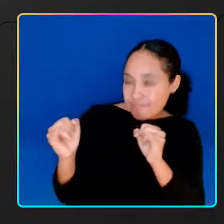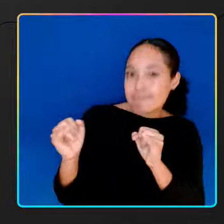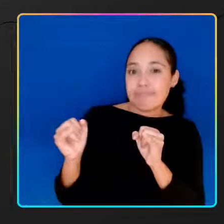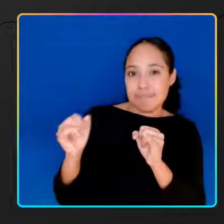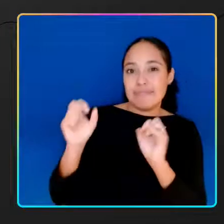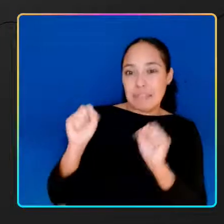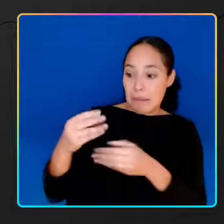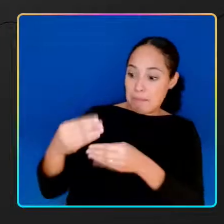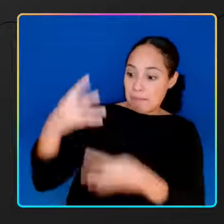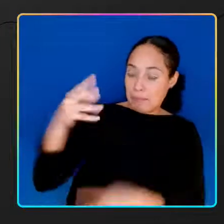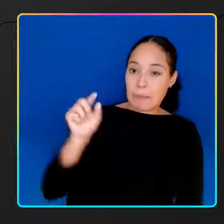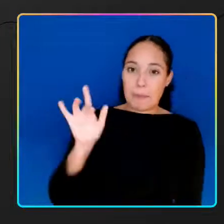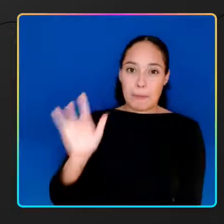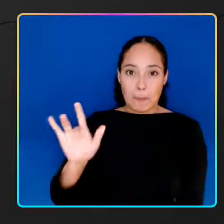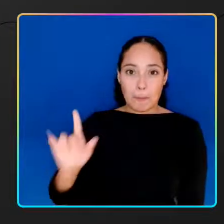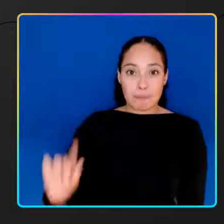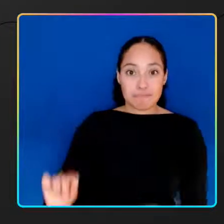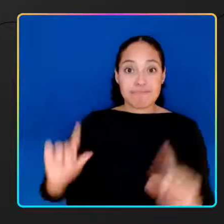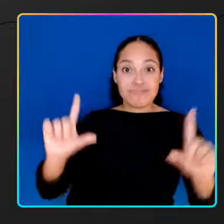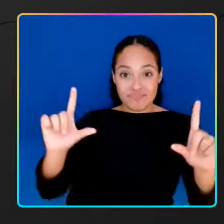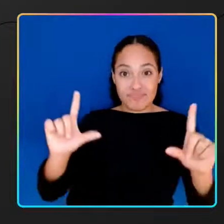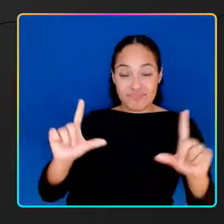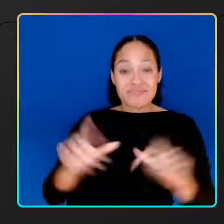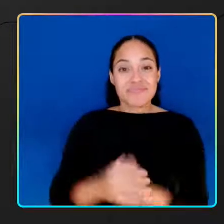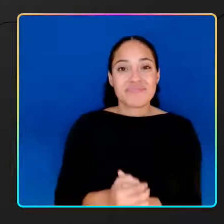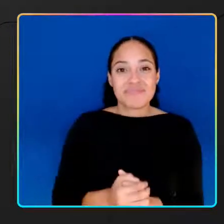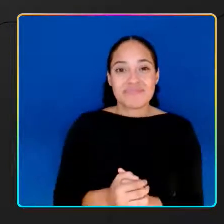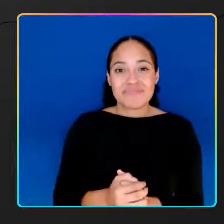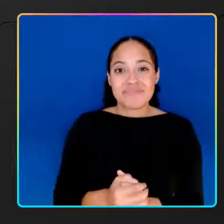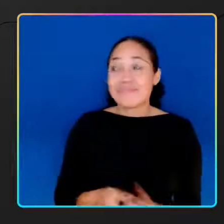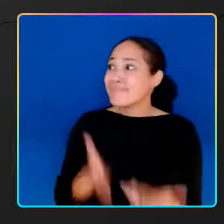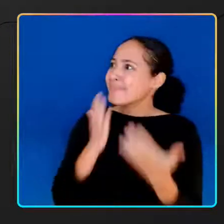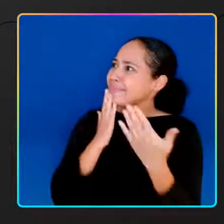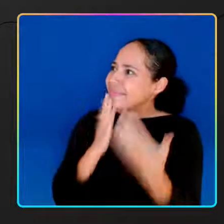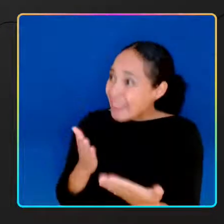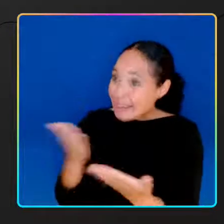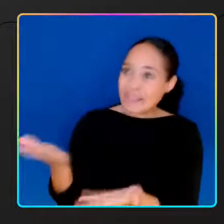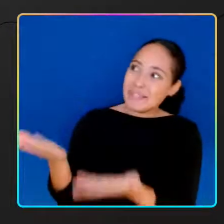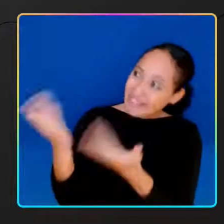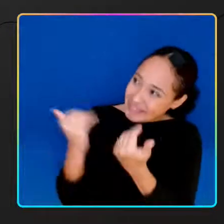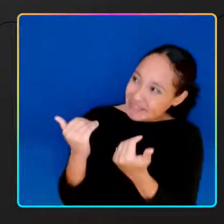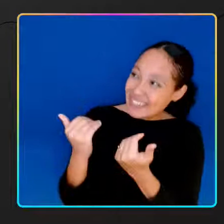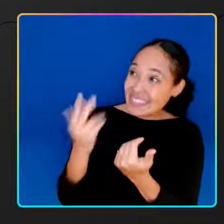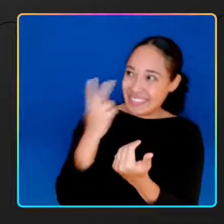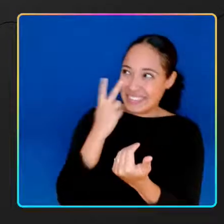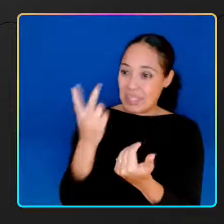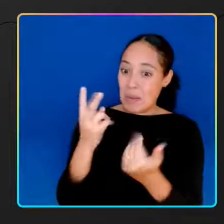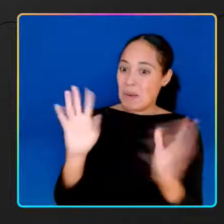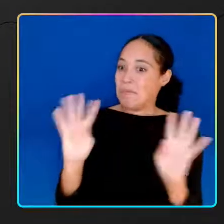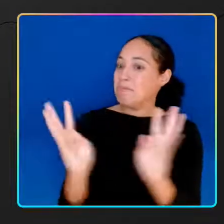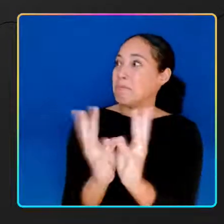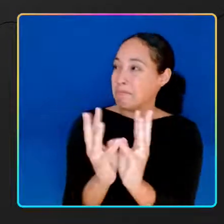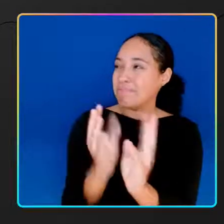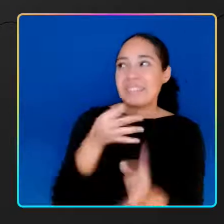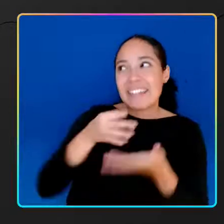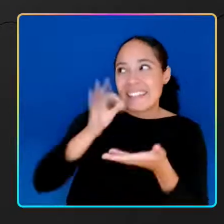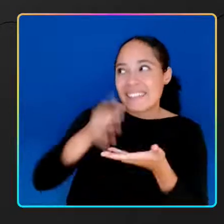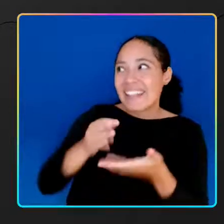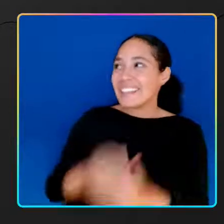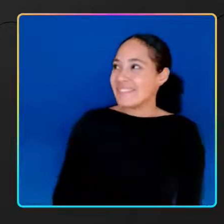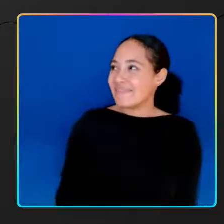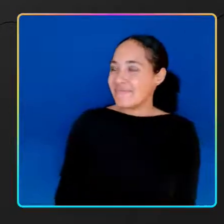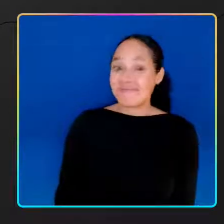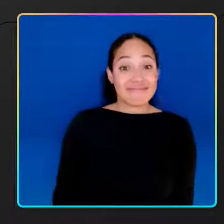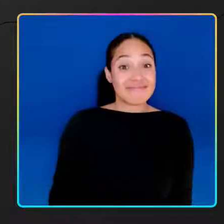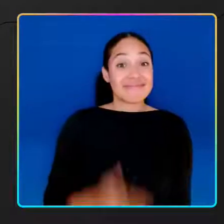aka.ms/abitofai-cafe. And Layla, thank you so much for joining us, and we'll see you over there. Oh, thank you. That was